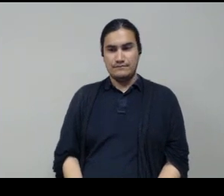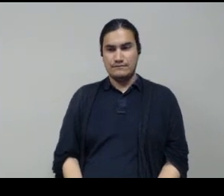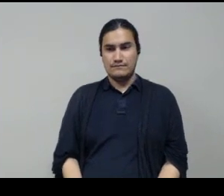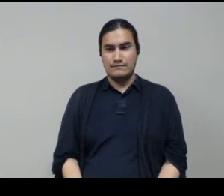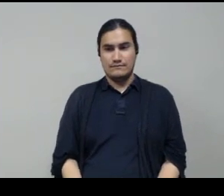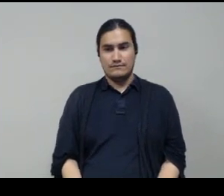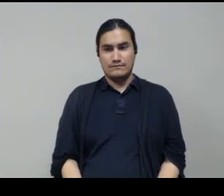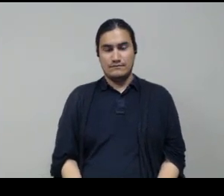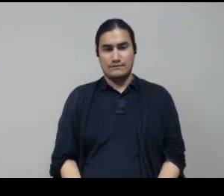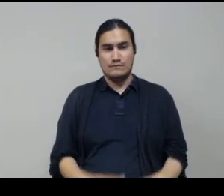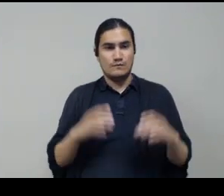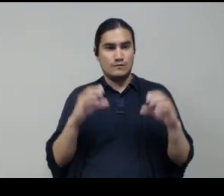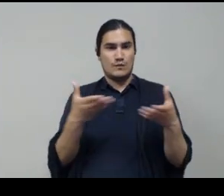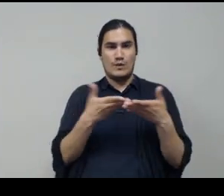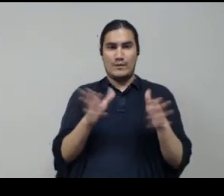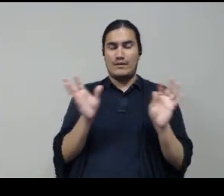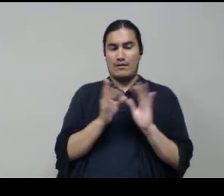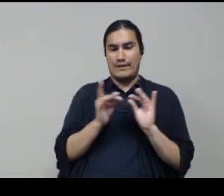No public comment.